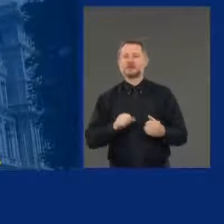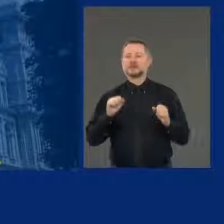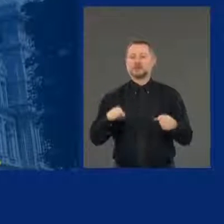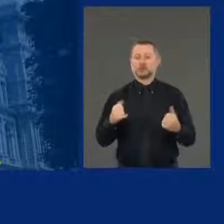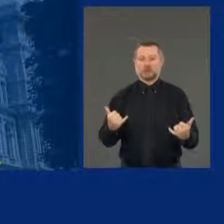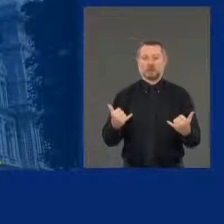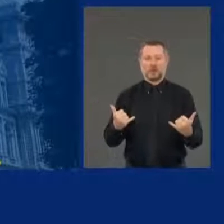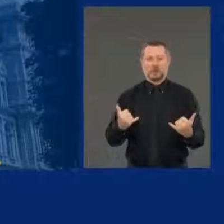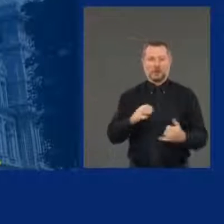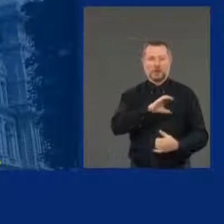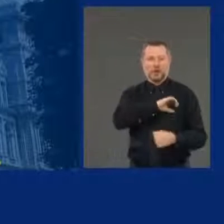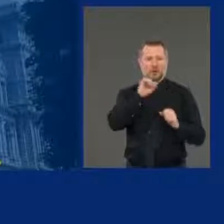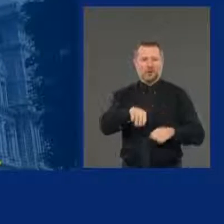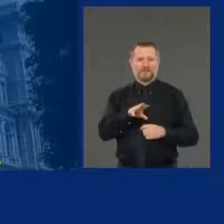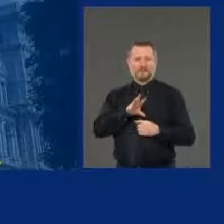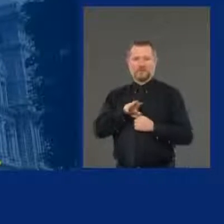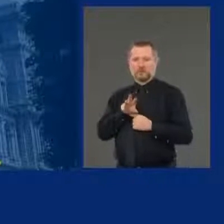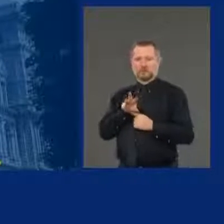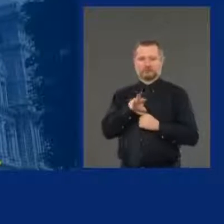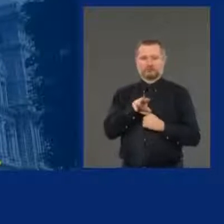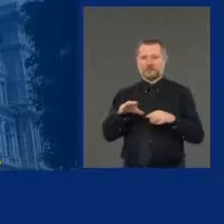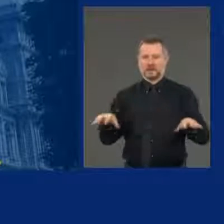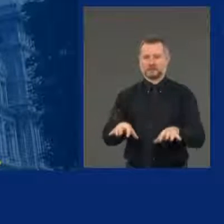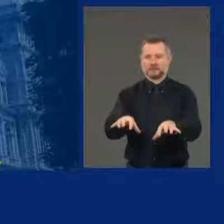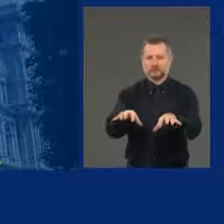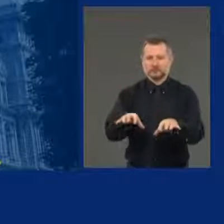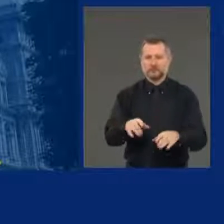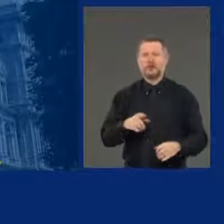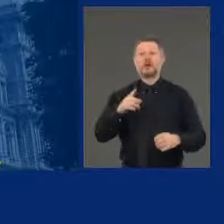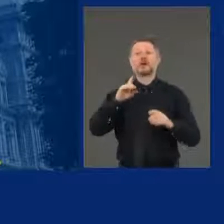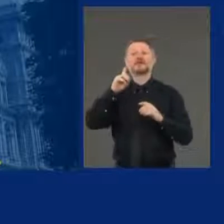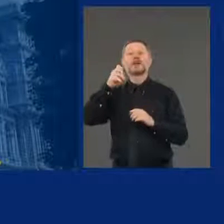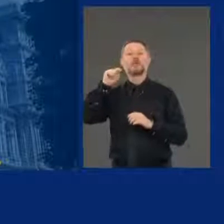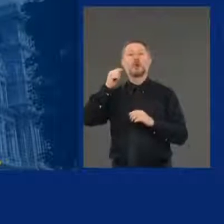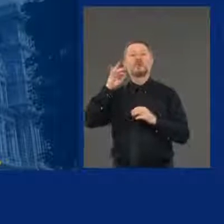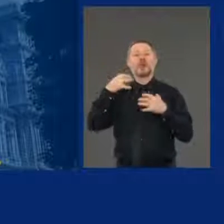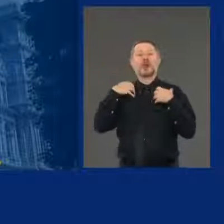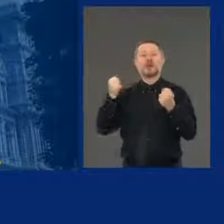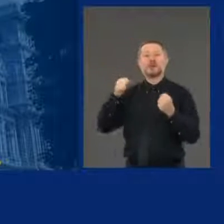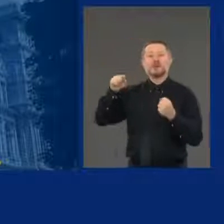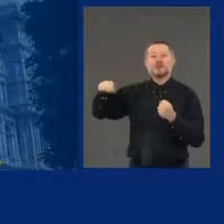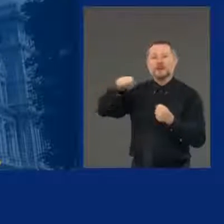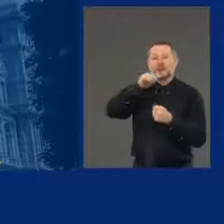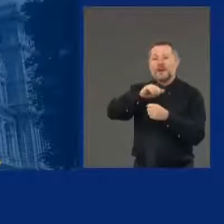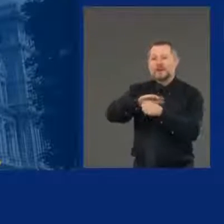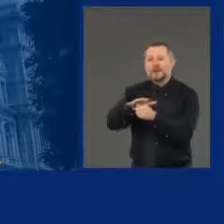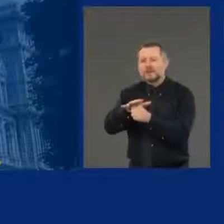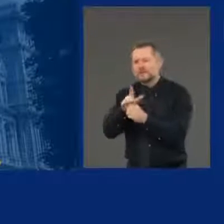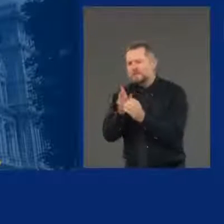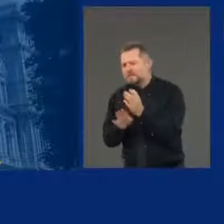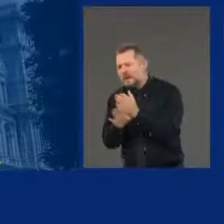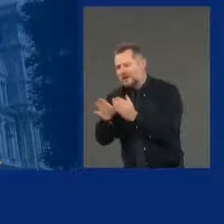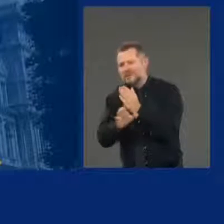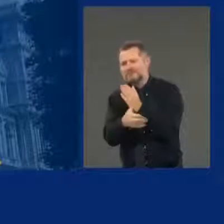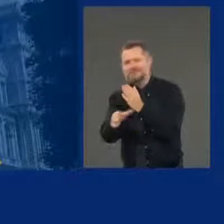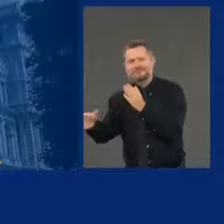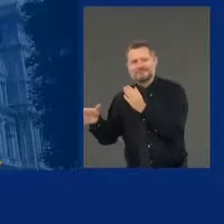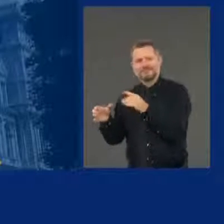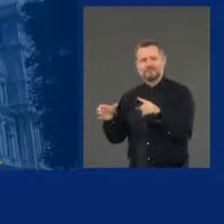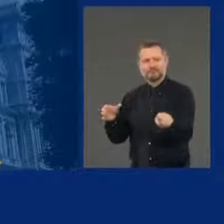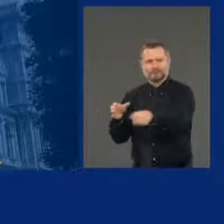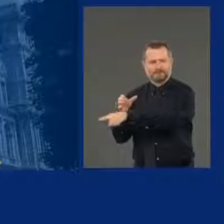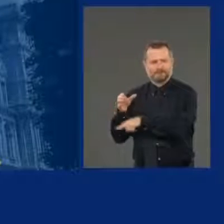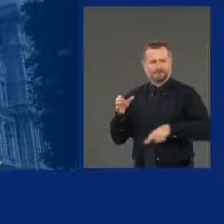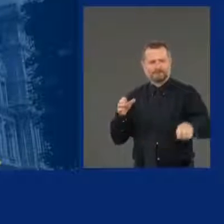that has the Department of Health studying the health impacts of the COVID virus on minorities. There's been tremendous disparity, as we